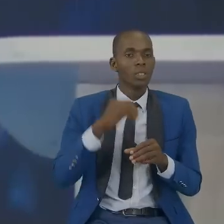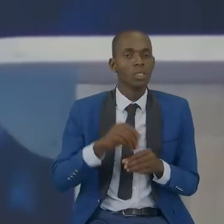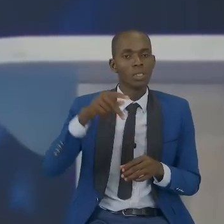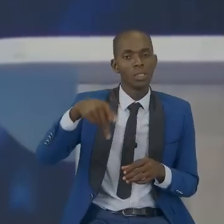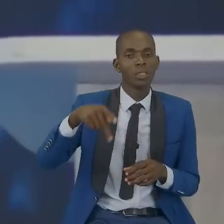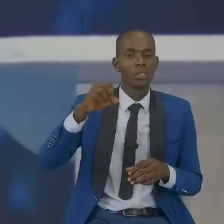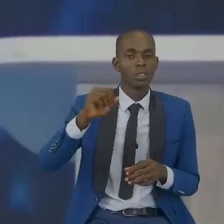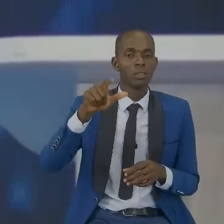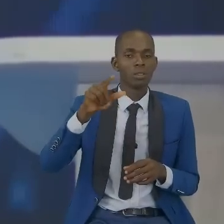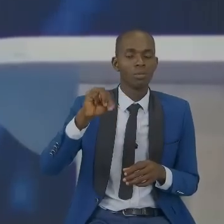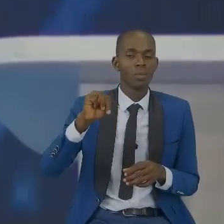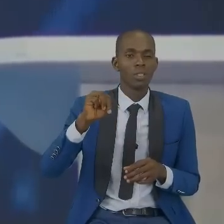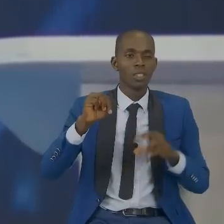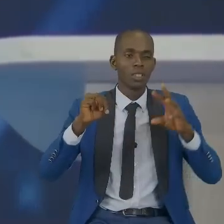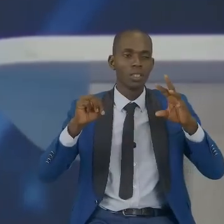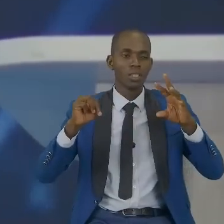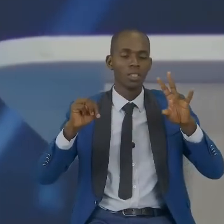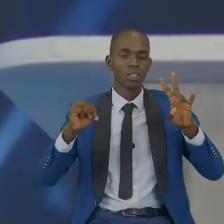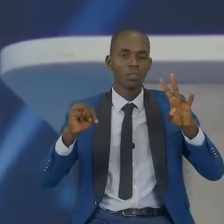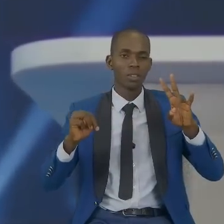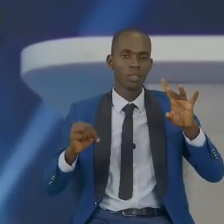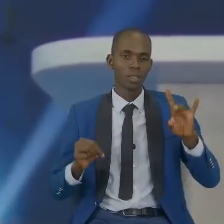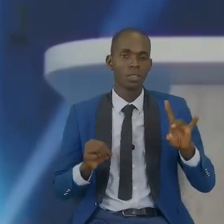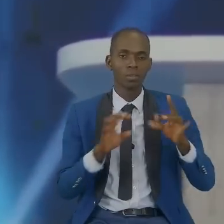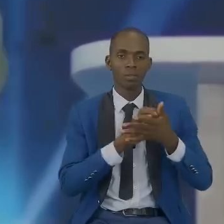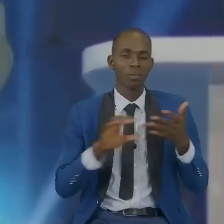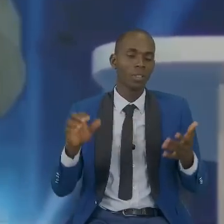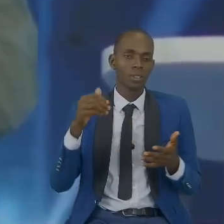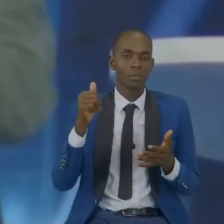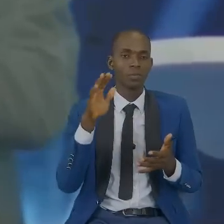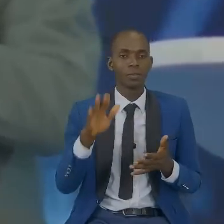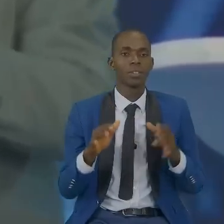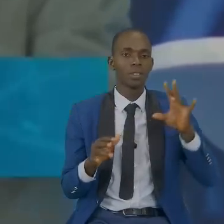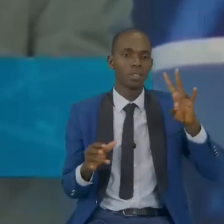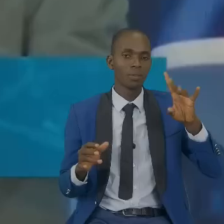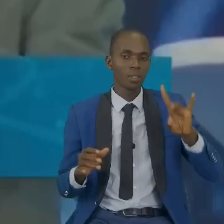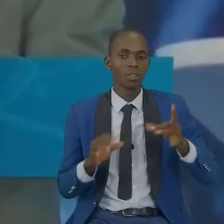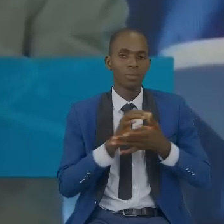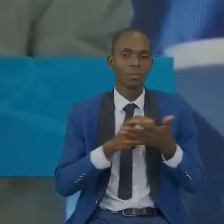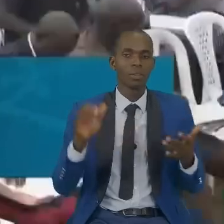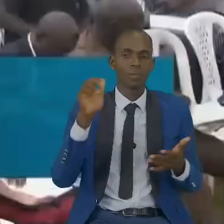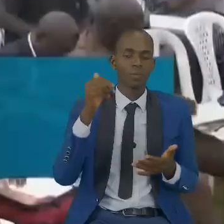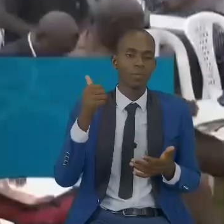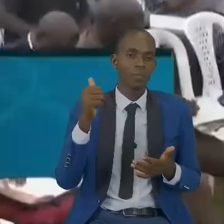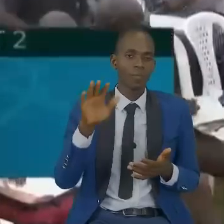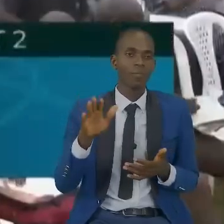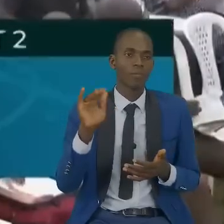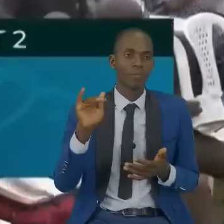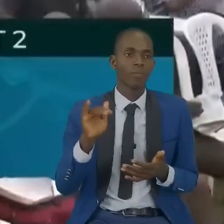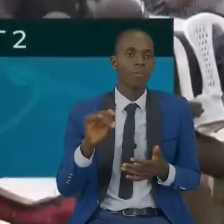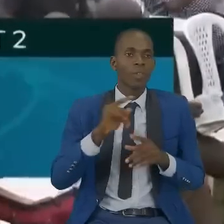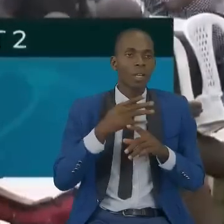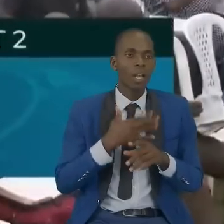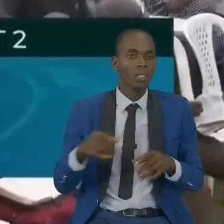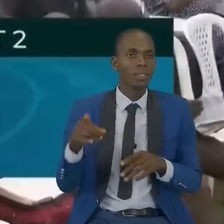78, Psalm 78, verse 15, he clave the rocks in the wilderness